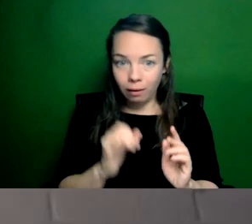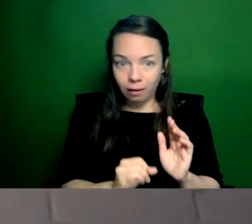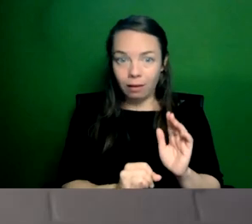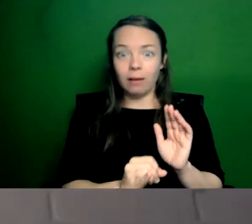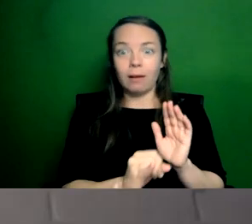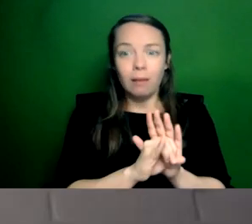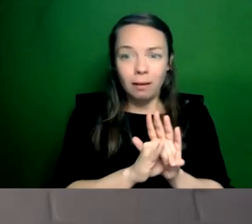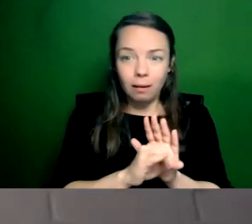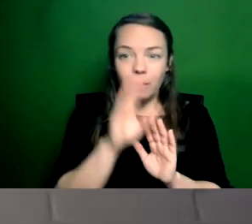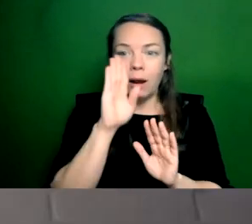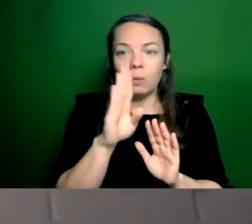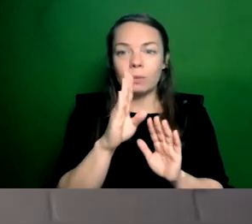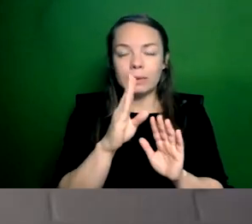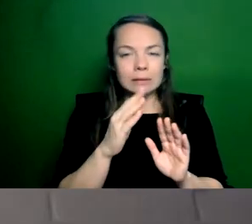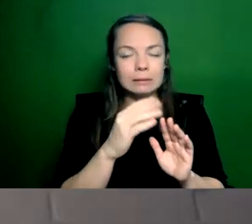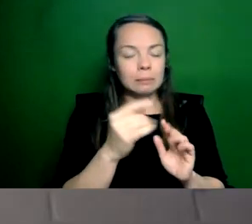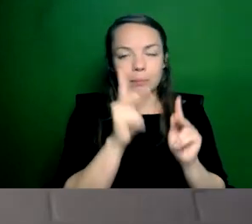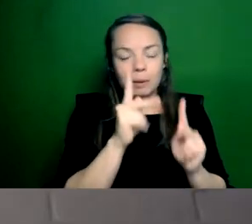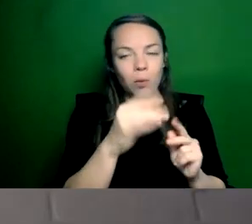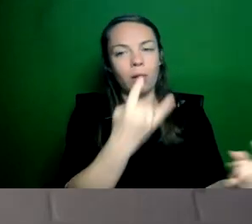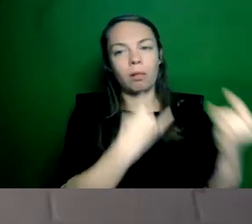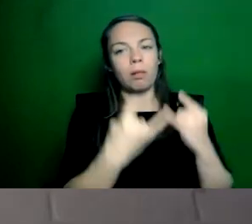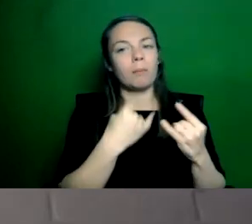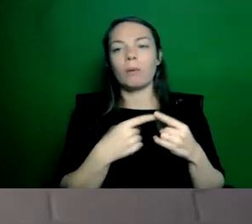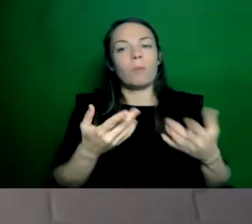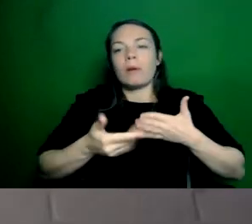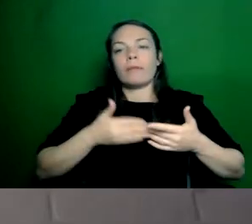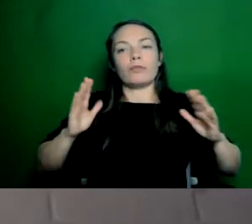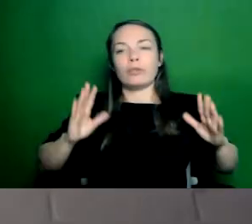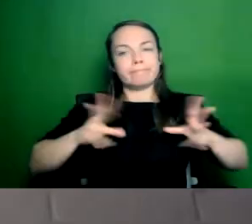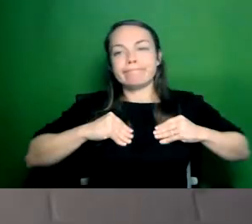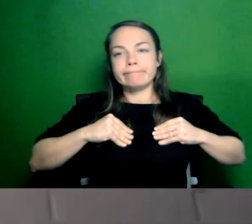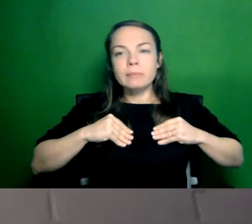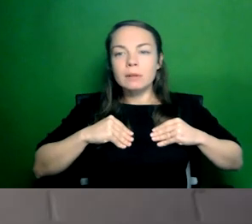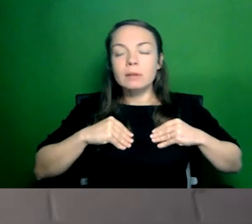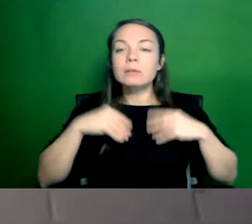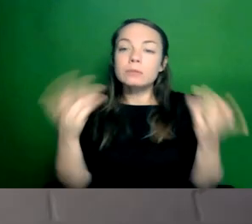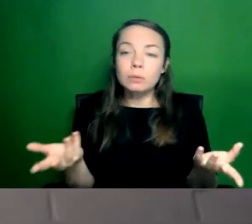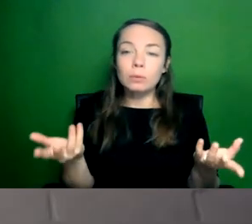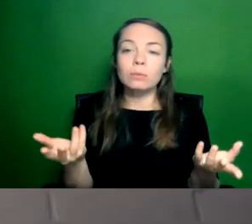catch some flack for it, but it's gonna be what it's gonna be. And I think that more times